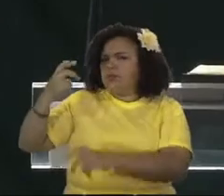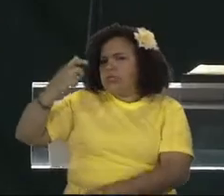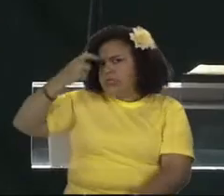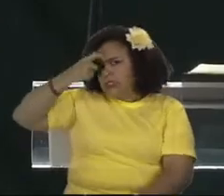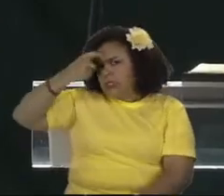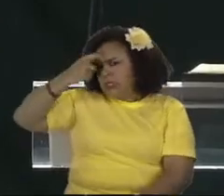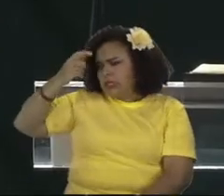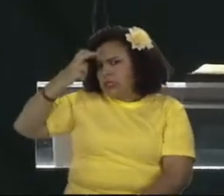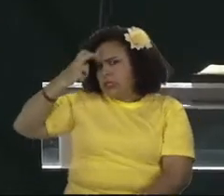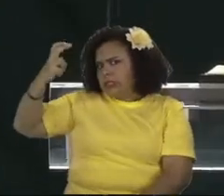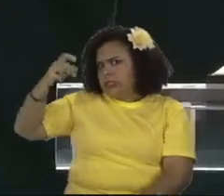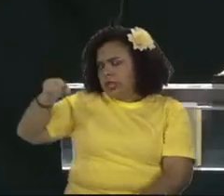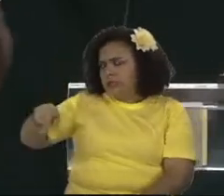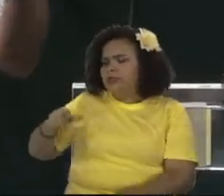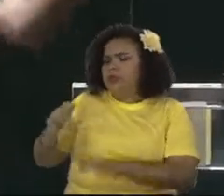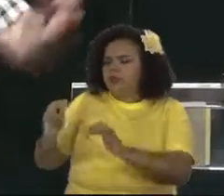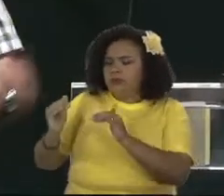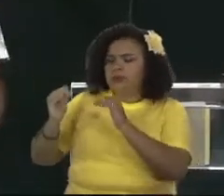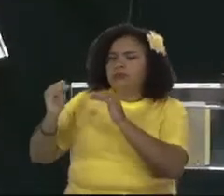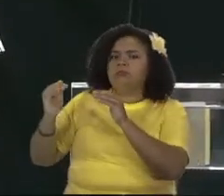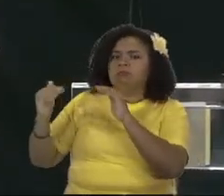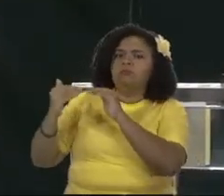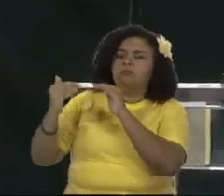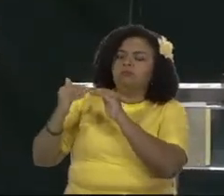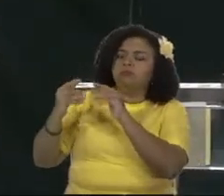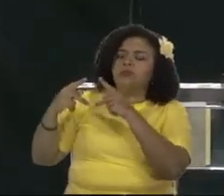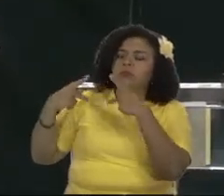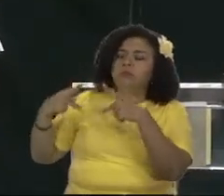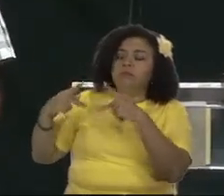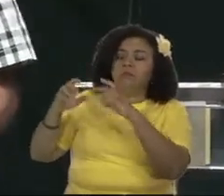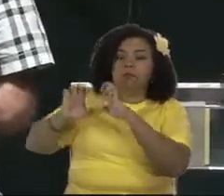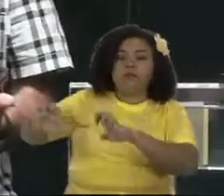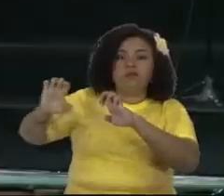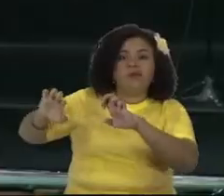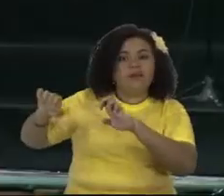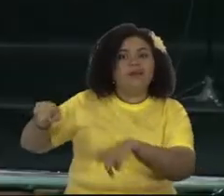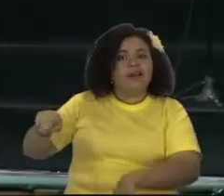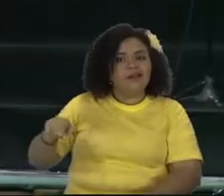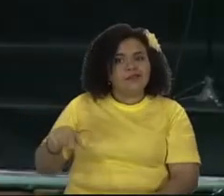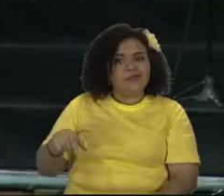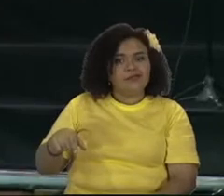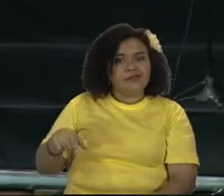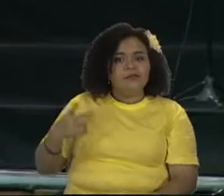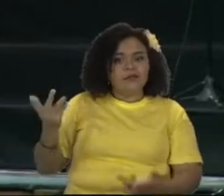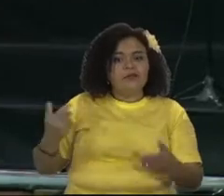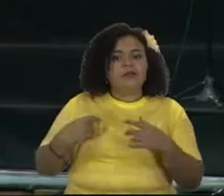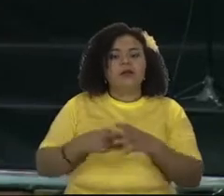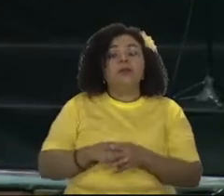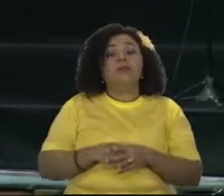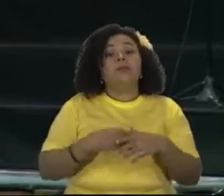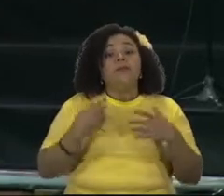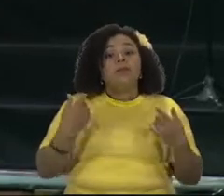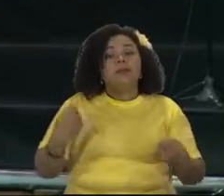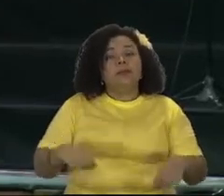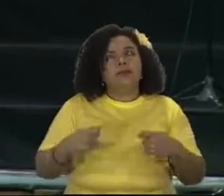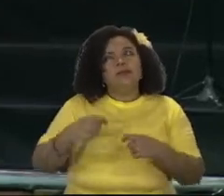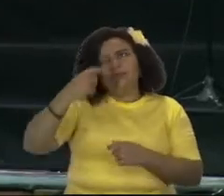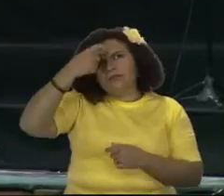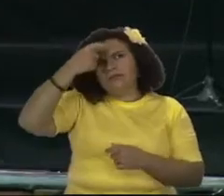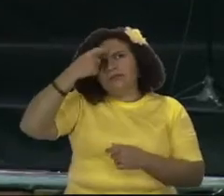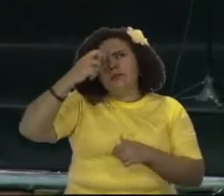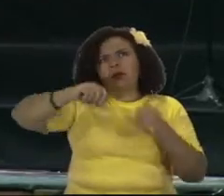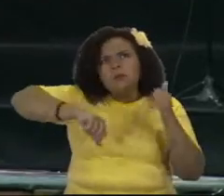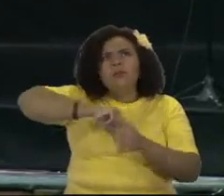would change himself towards those who was trying to reach it. And then I